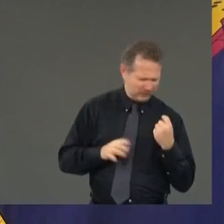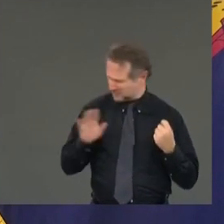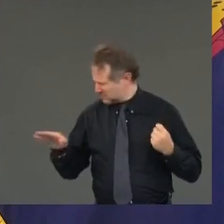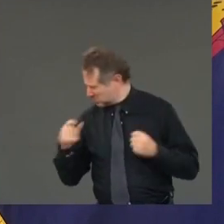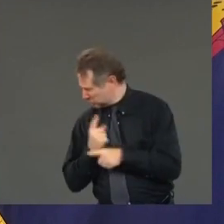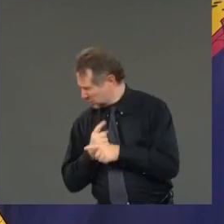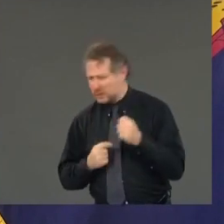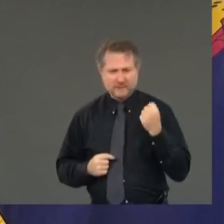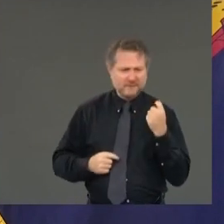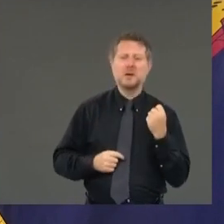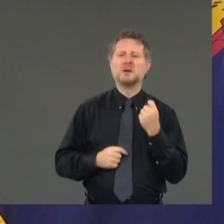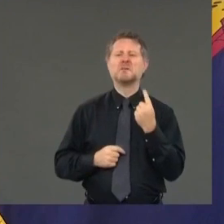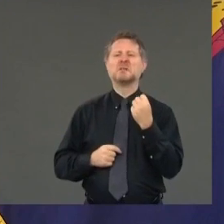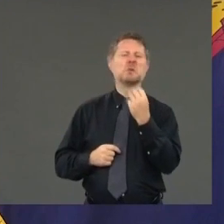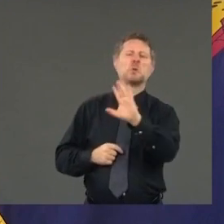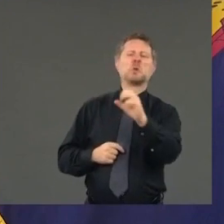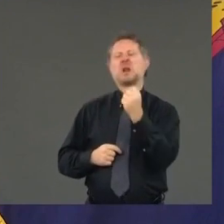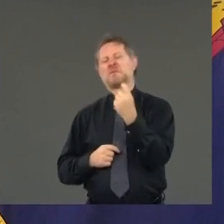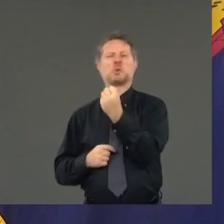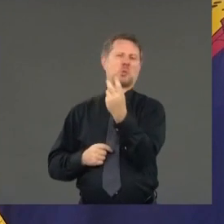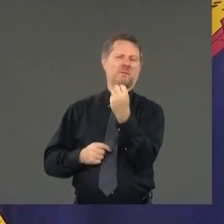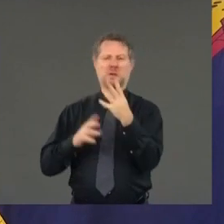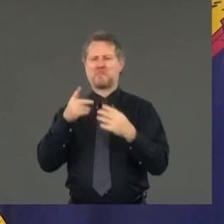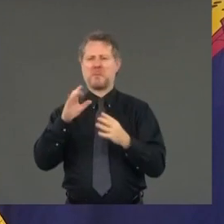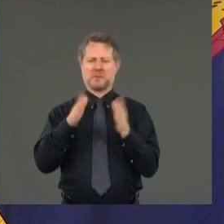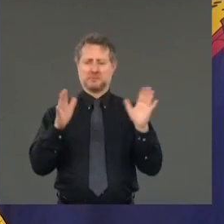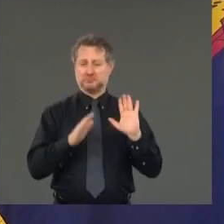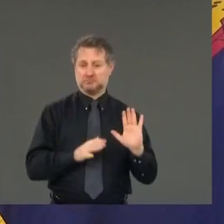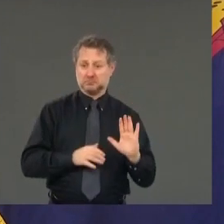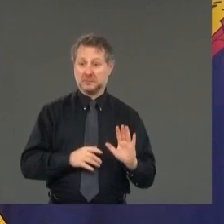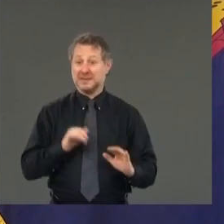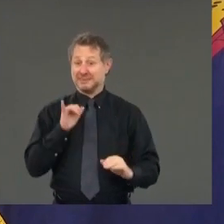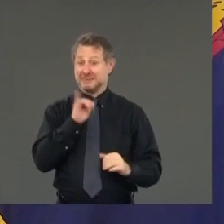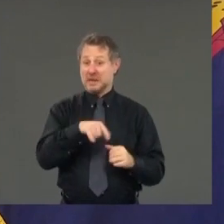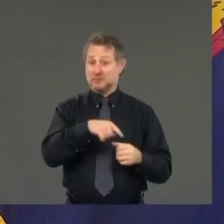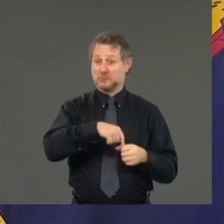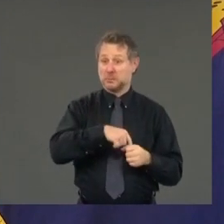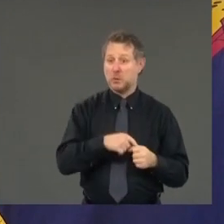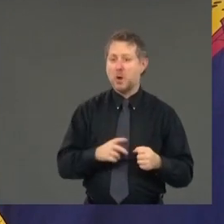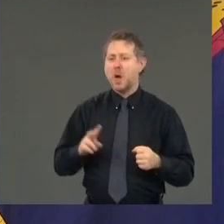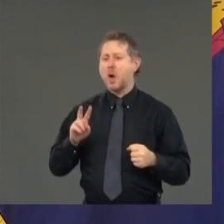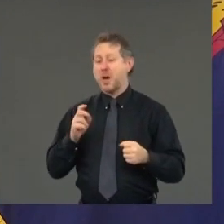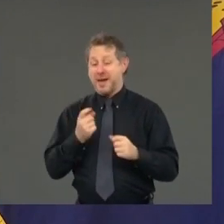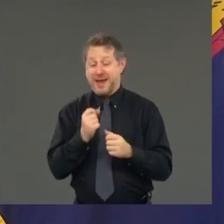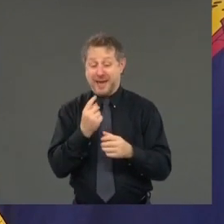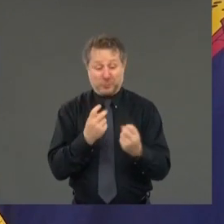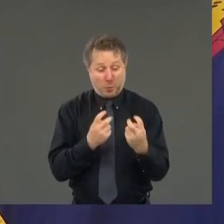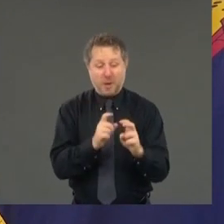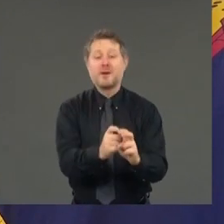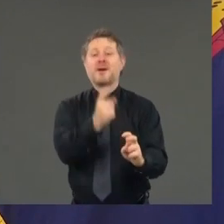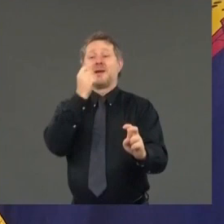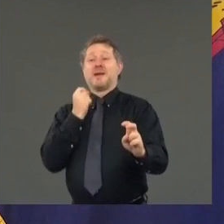12. 11. Of those, 11 are H&H hospitals.